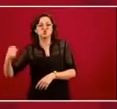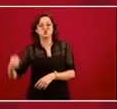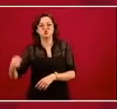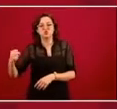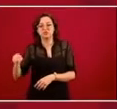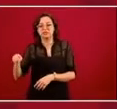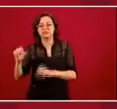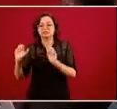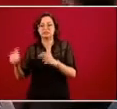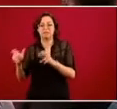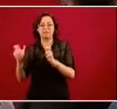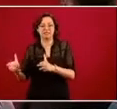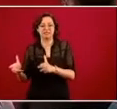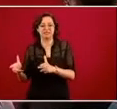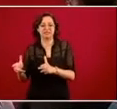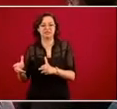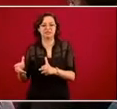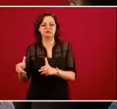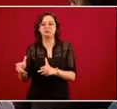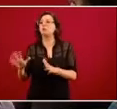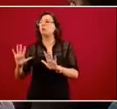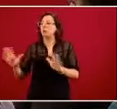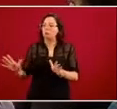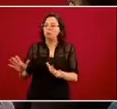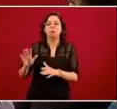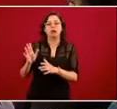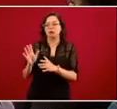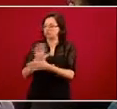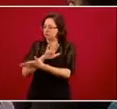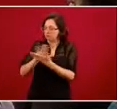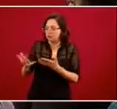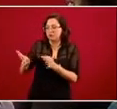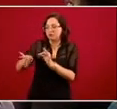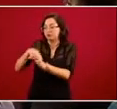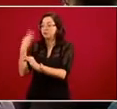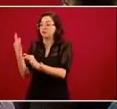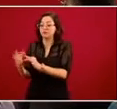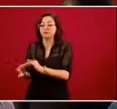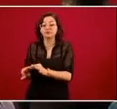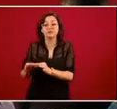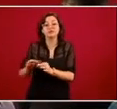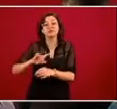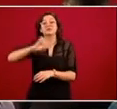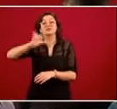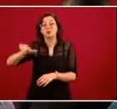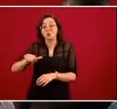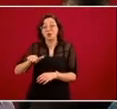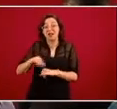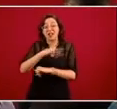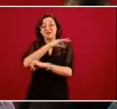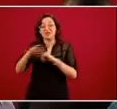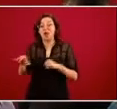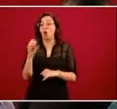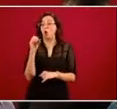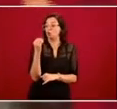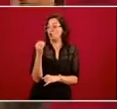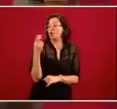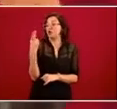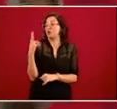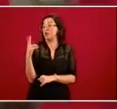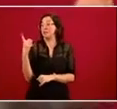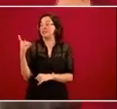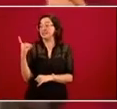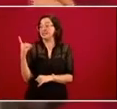outbreak, in particular in Chiapas, in the southern part of Mexico. Then we didn't have any important transmission. And then when